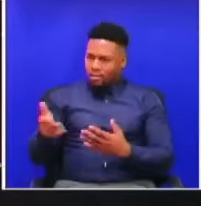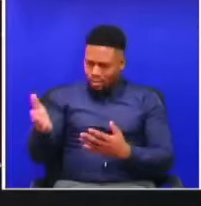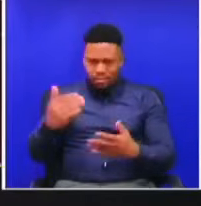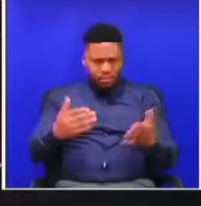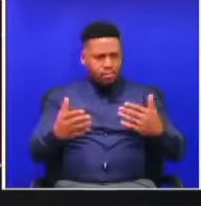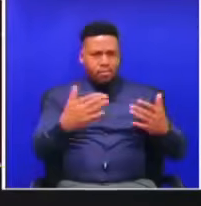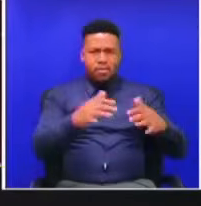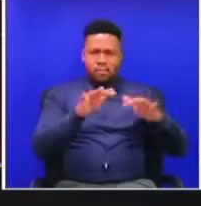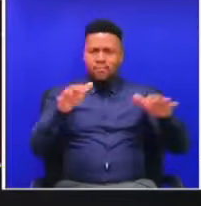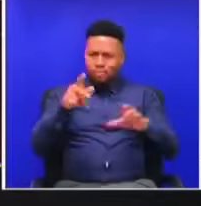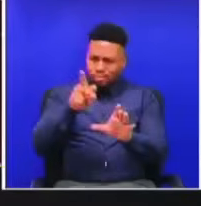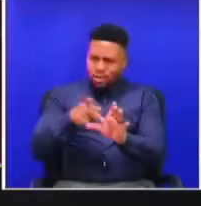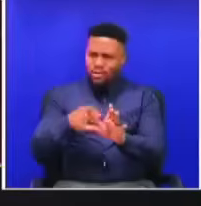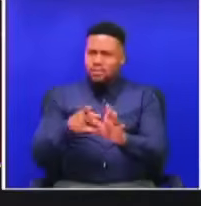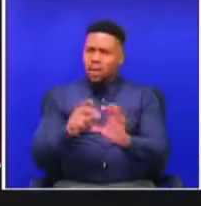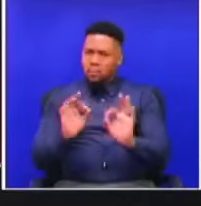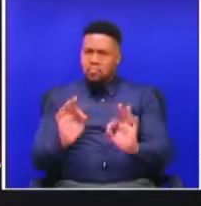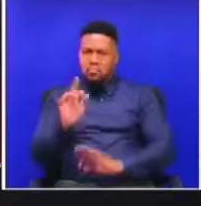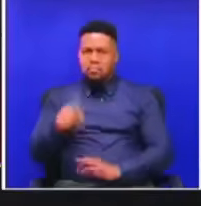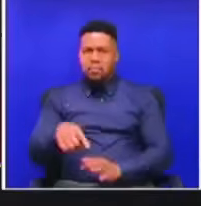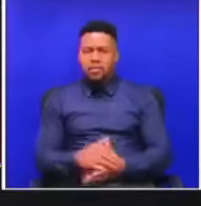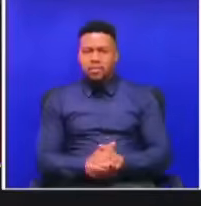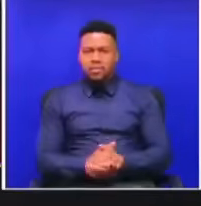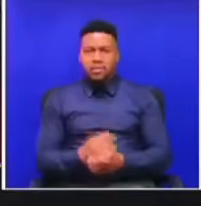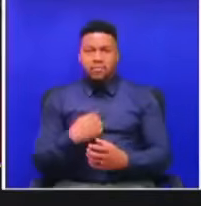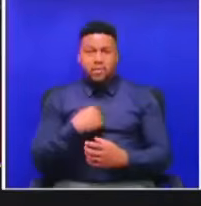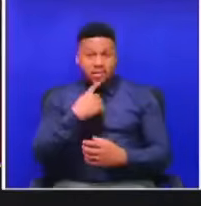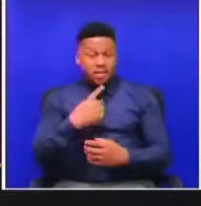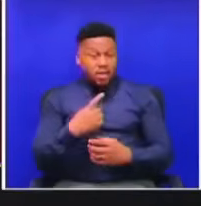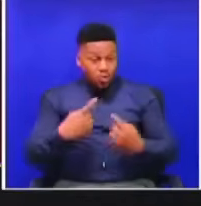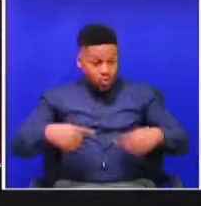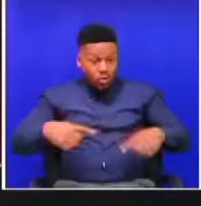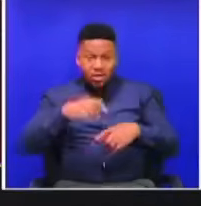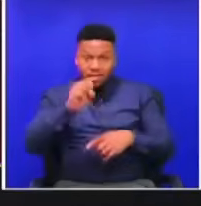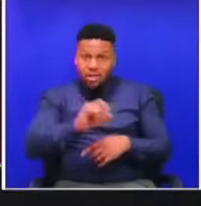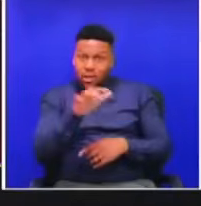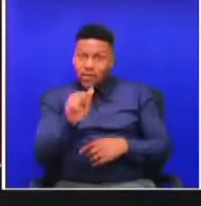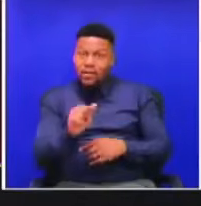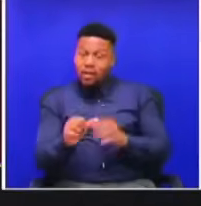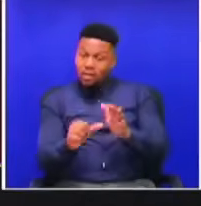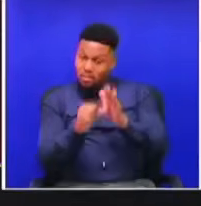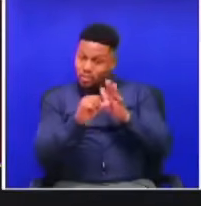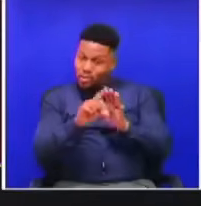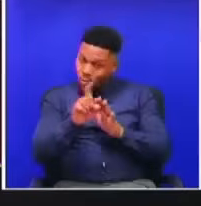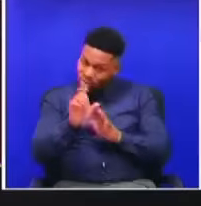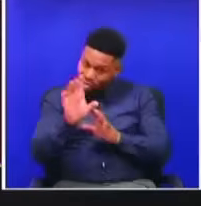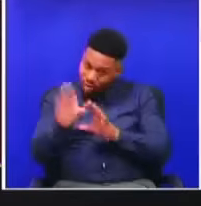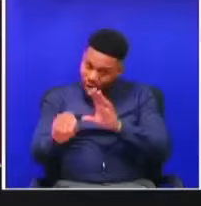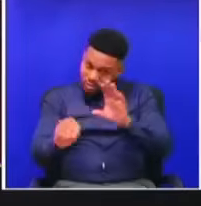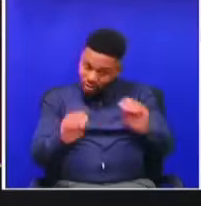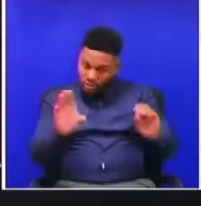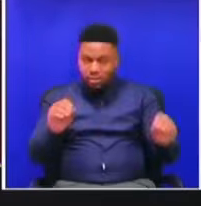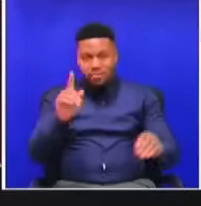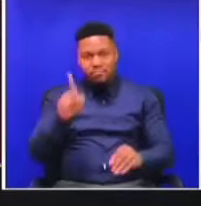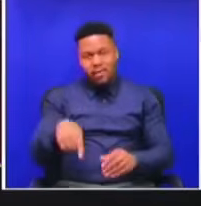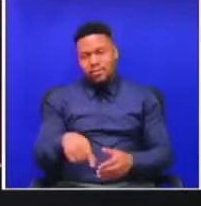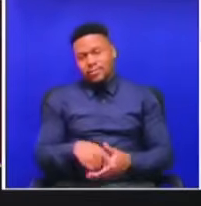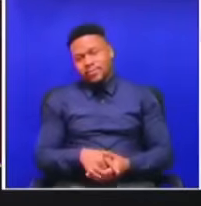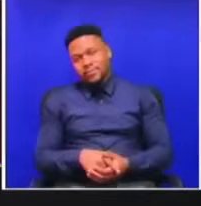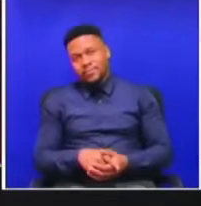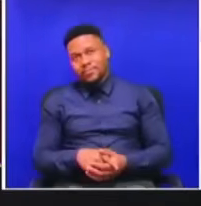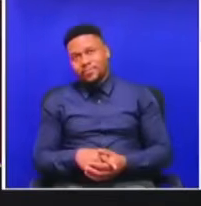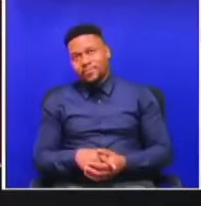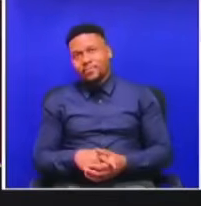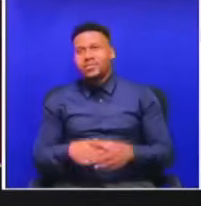South Africans, we must ask ourselves those very important questions. And we must, yes,